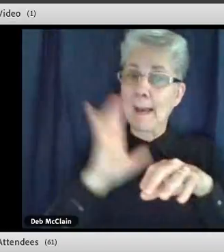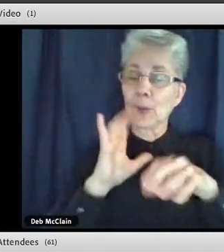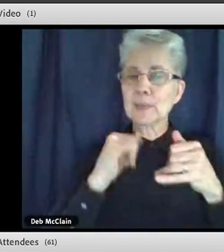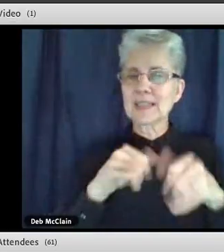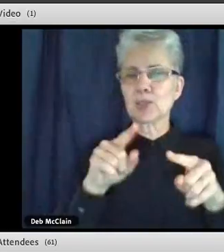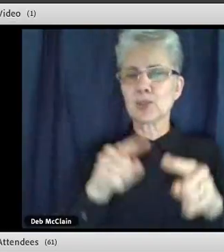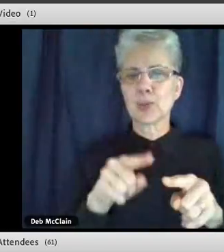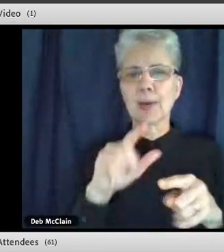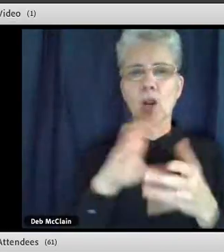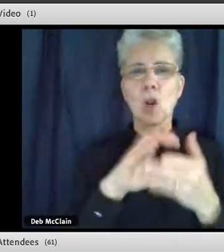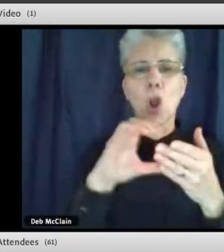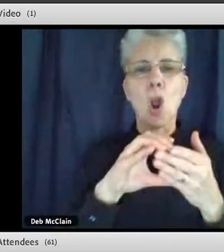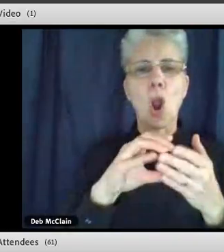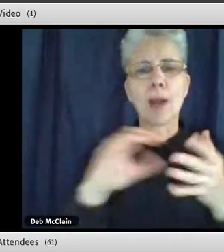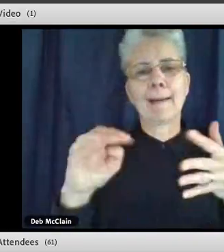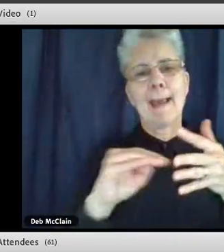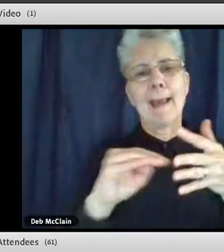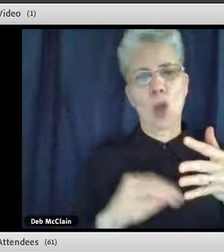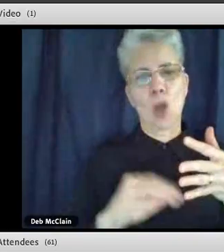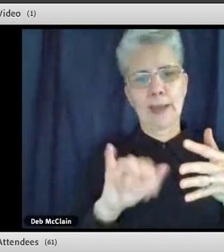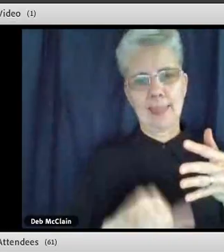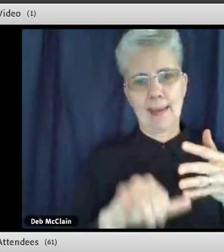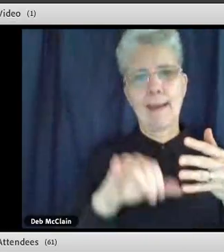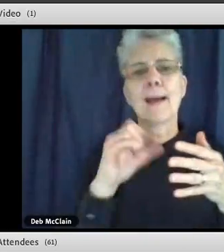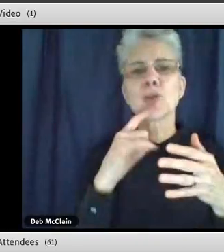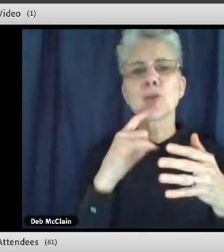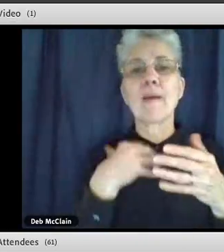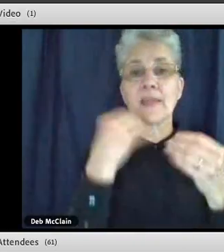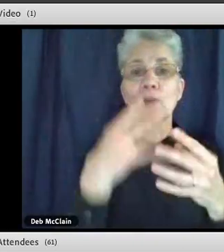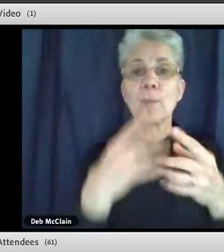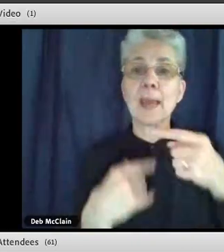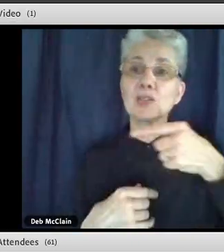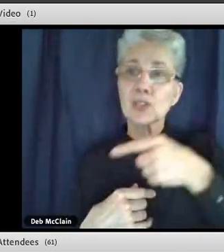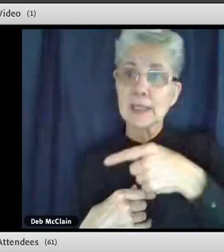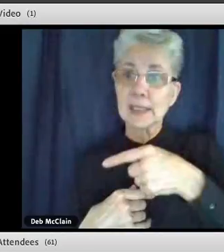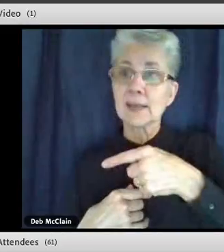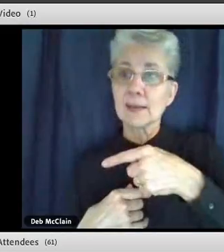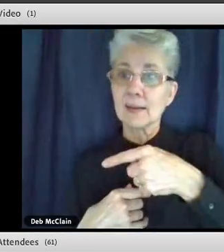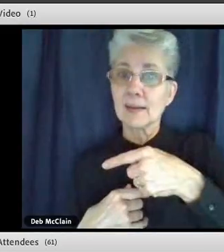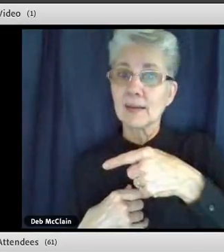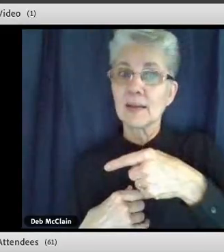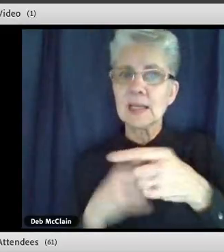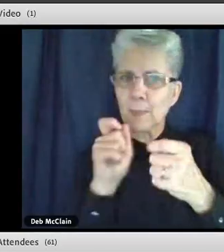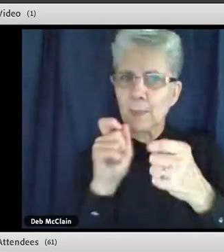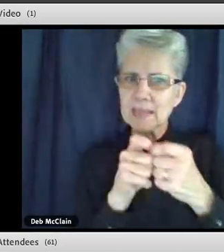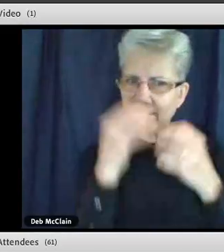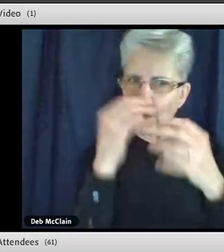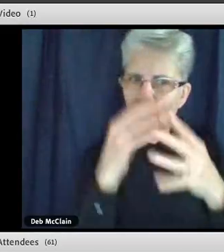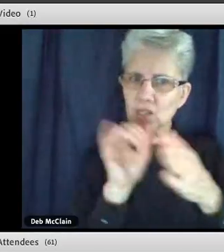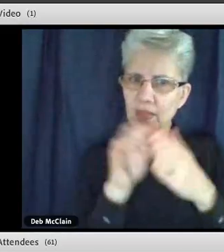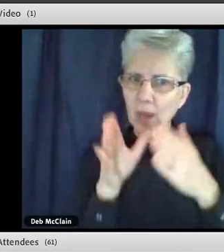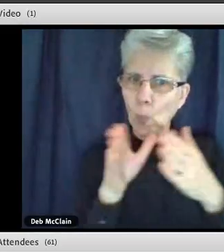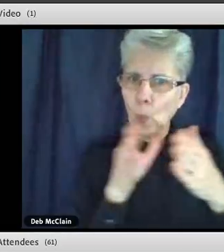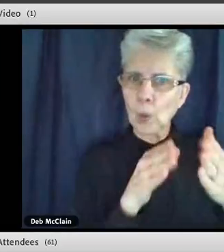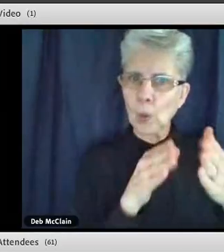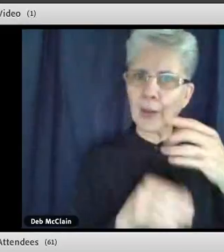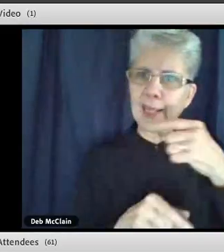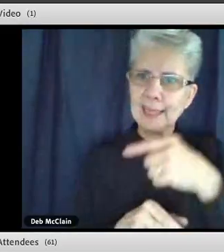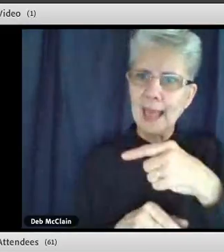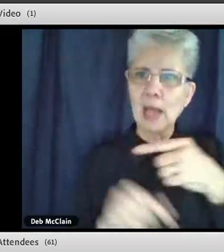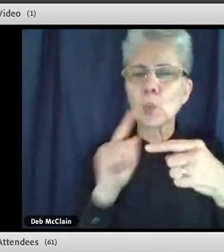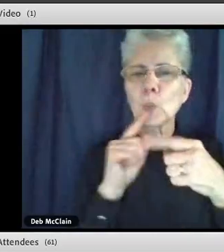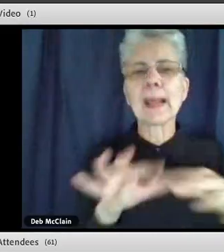card catalog days, okay? So having the information, certain information in a certain order was really